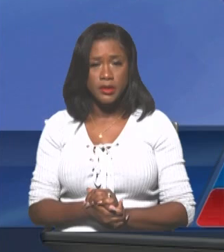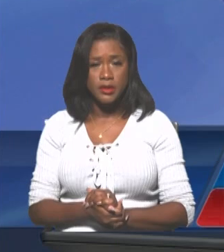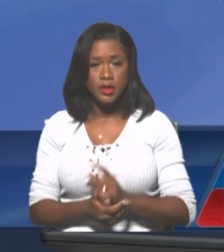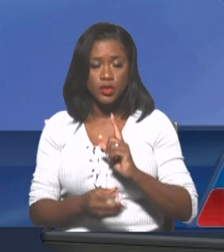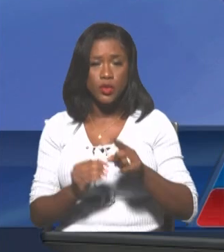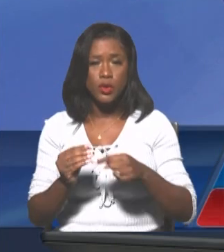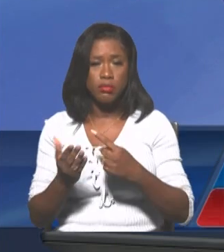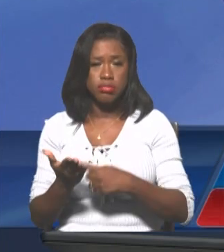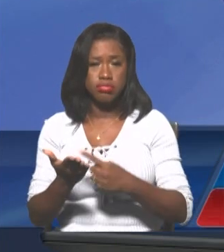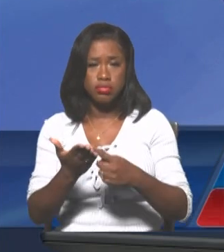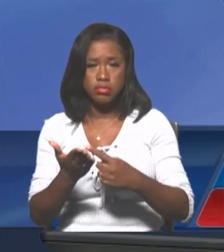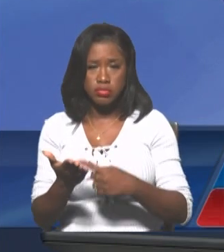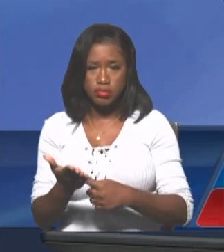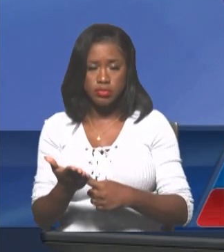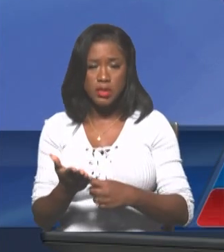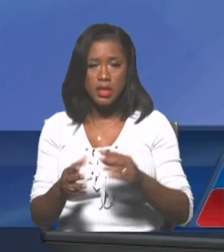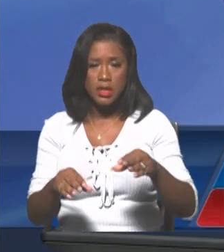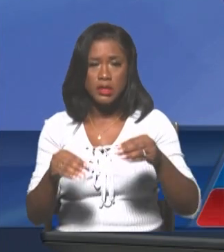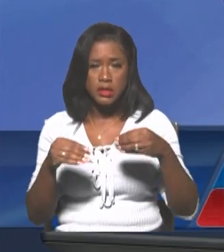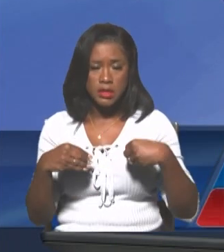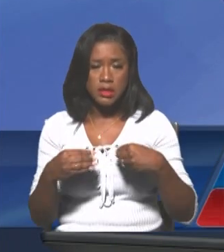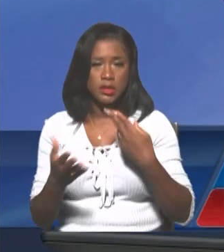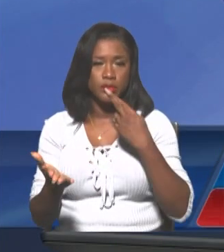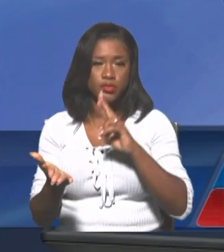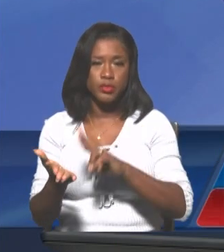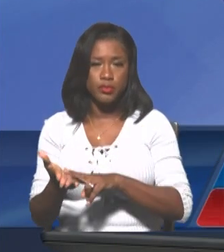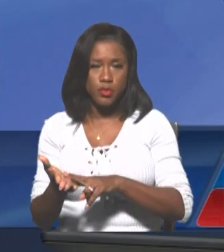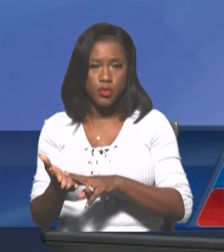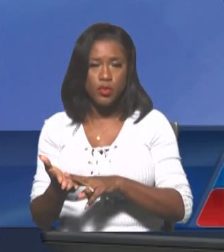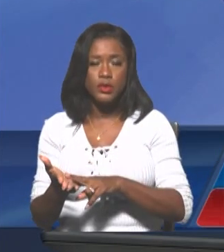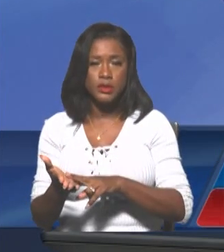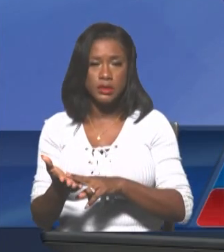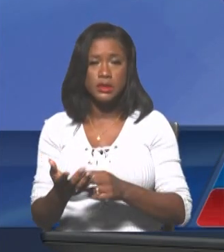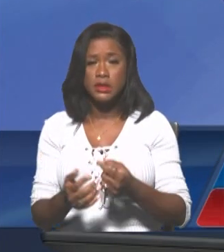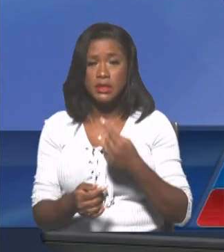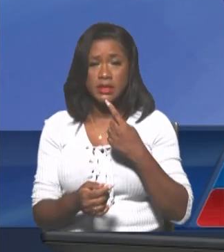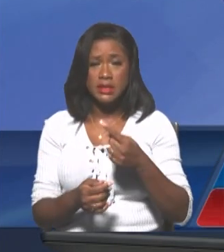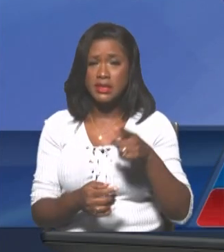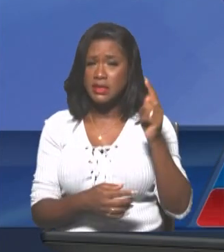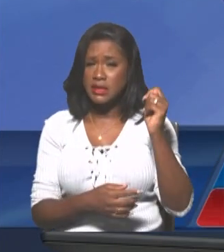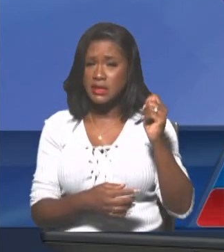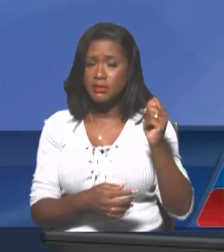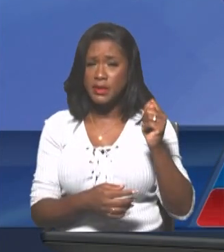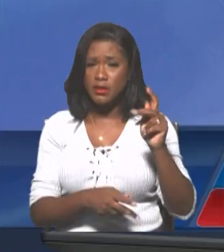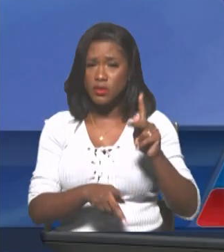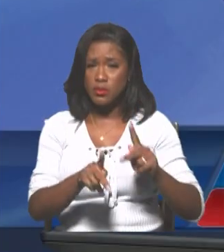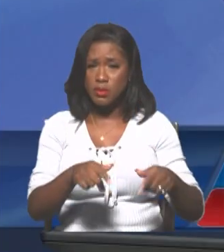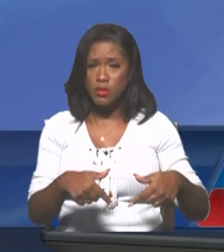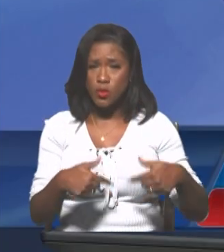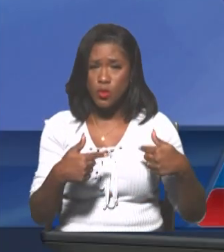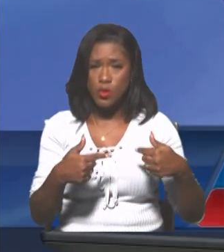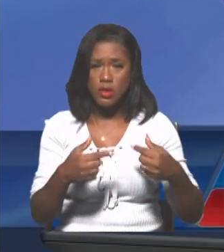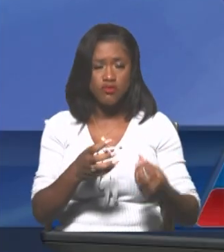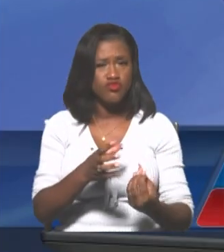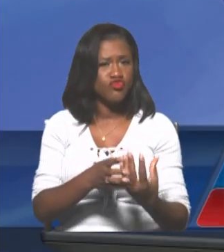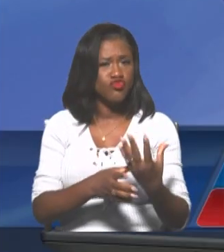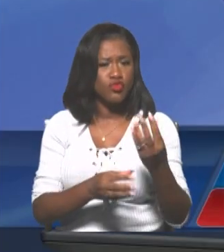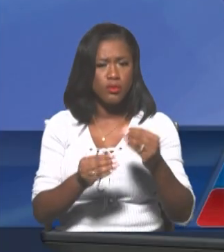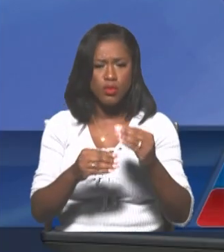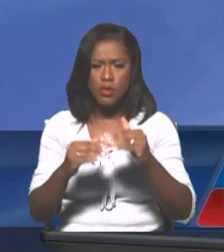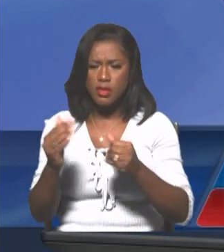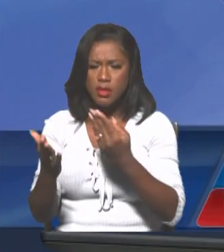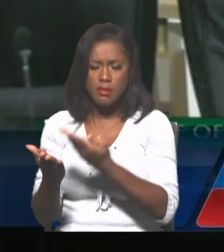the motion to adopt the report of the Standing Finance Committee on Monday, he said Tobago's population has outgrown its